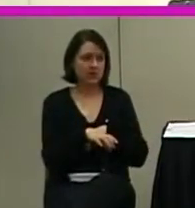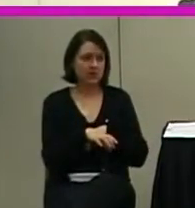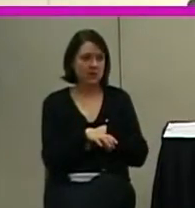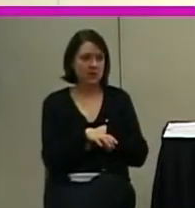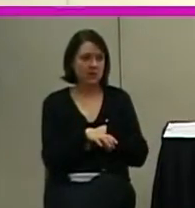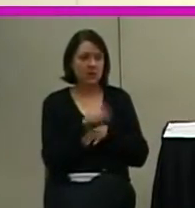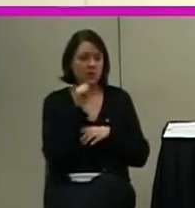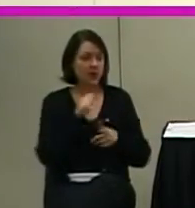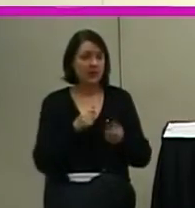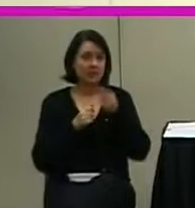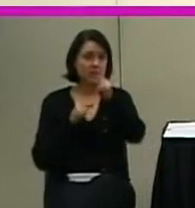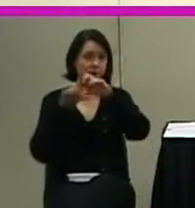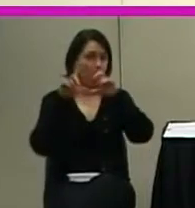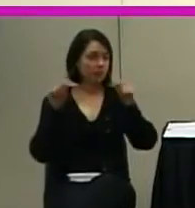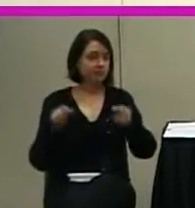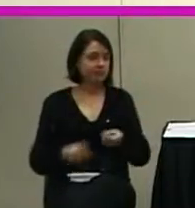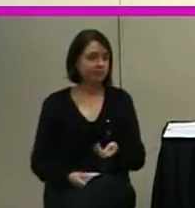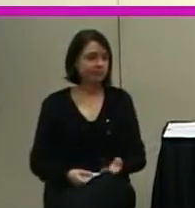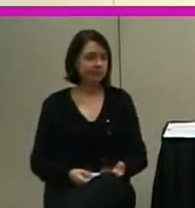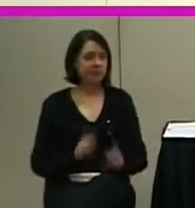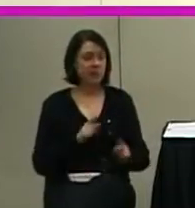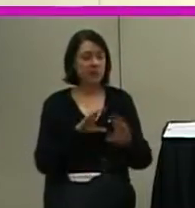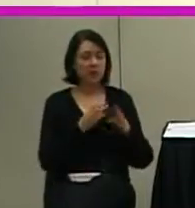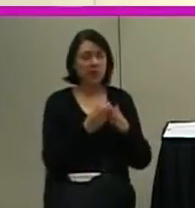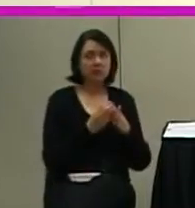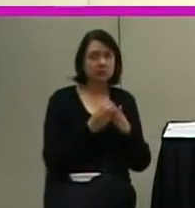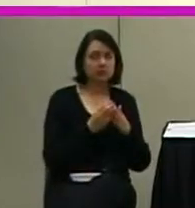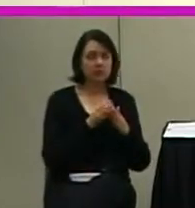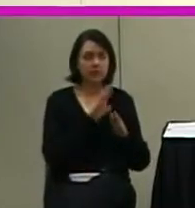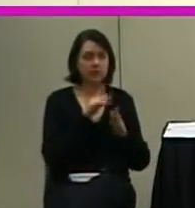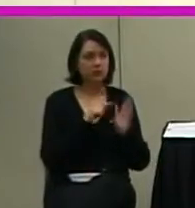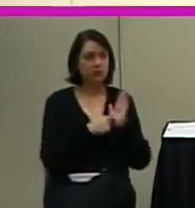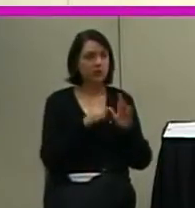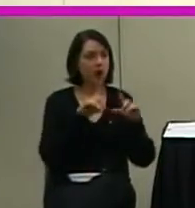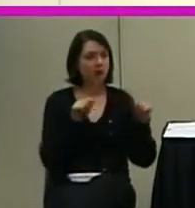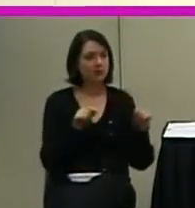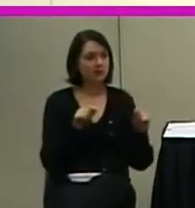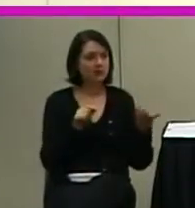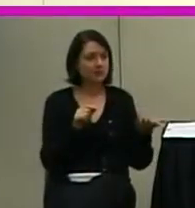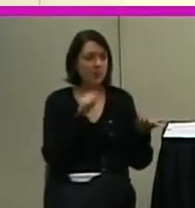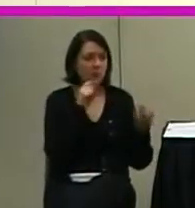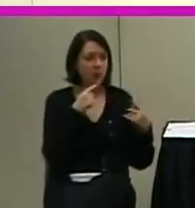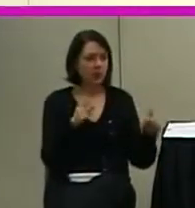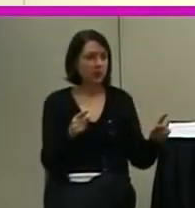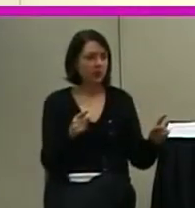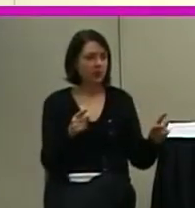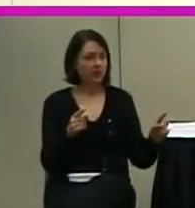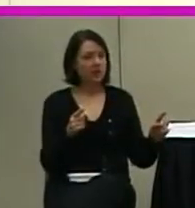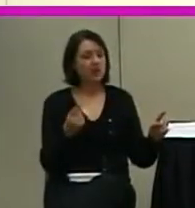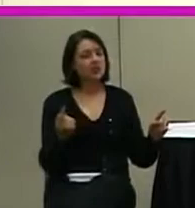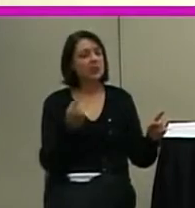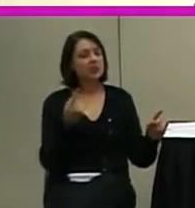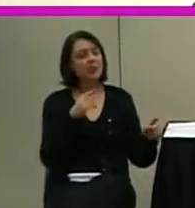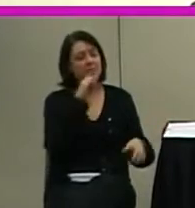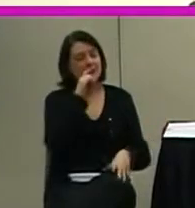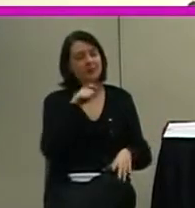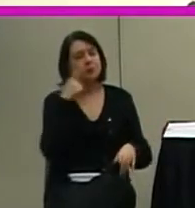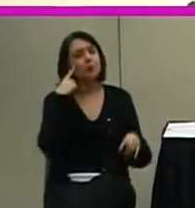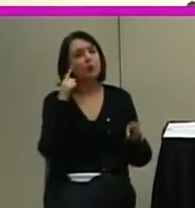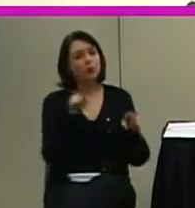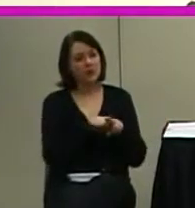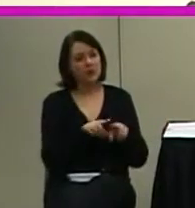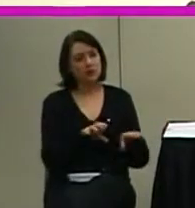won't hand in their card. They go to every class and then never show the card, then they're not doing check-in, check-out. So it's really something they have to agree to